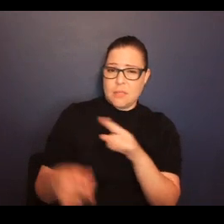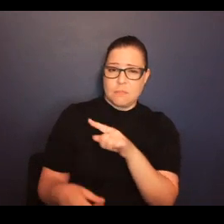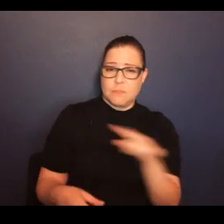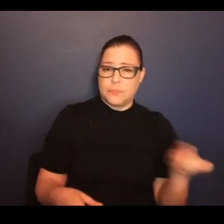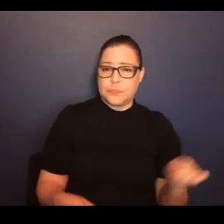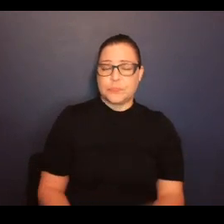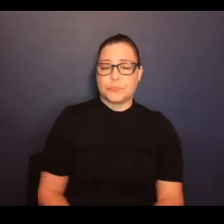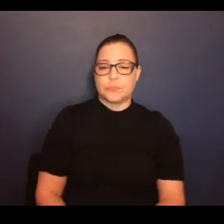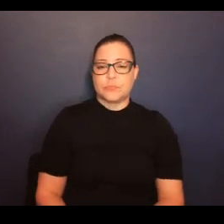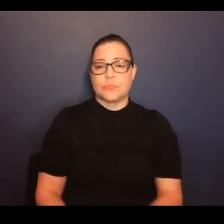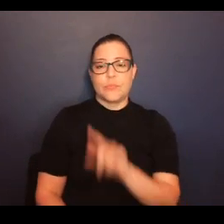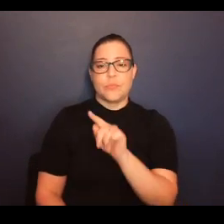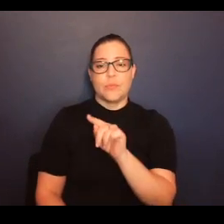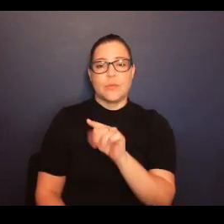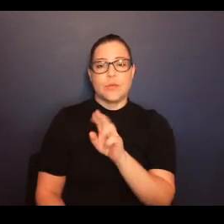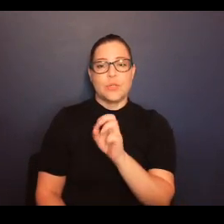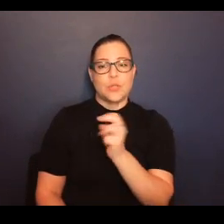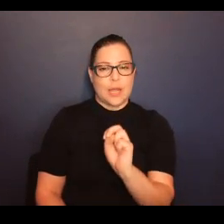Board member Turkin?